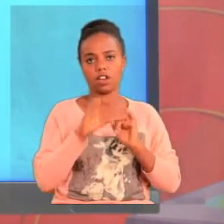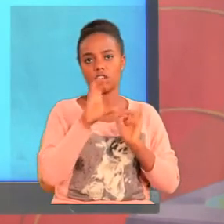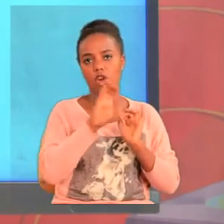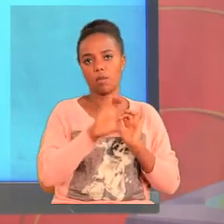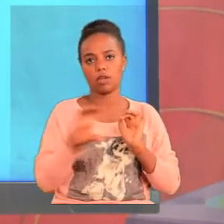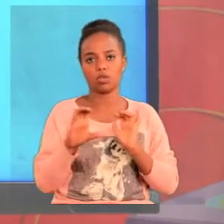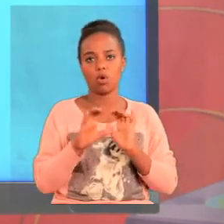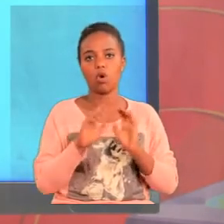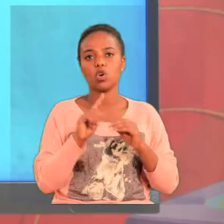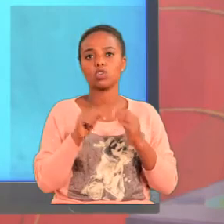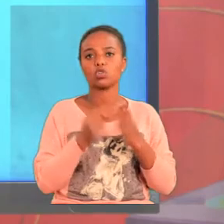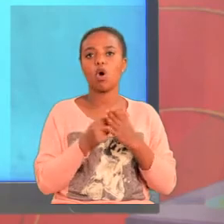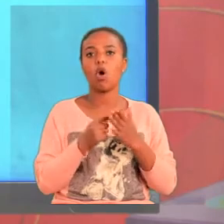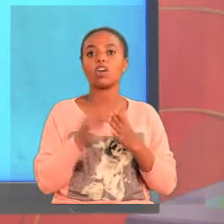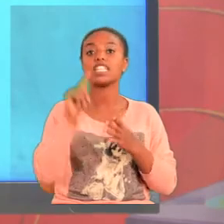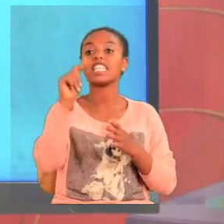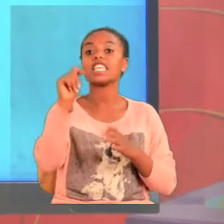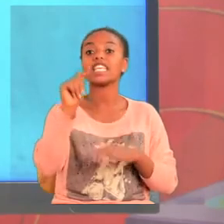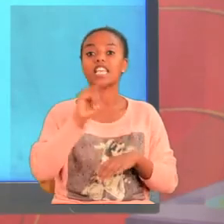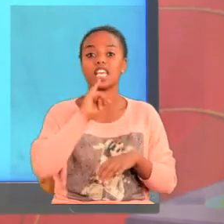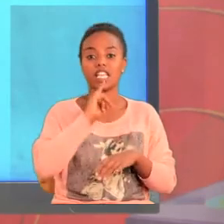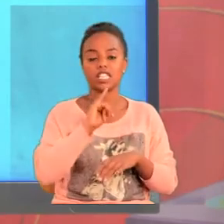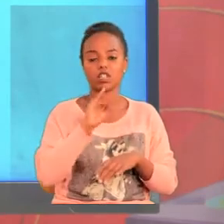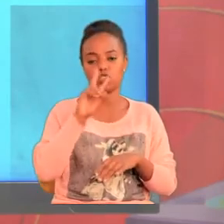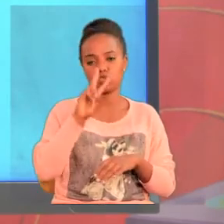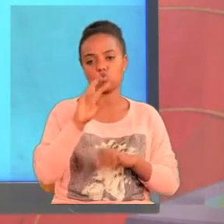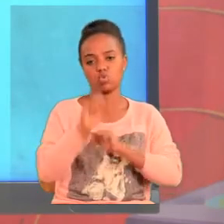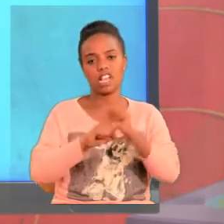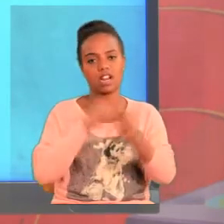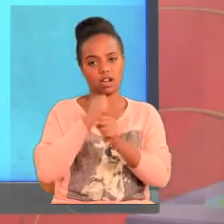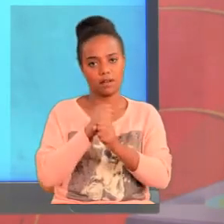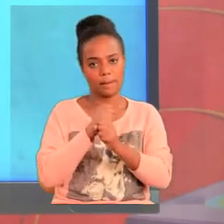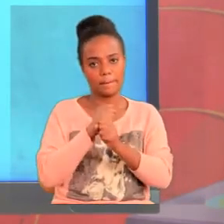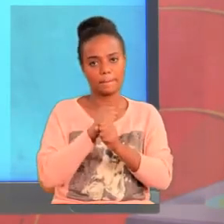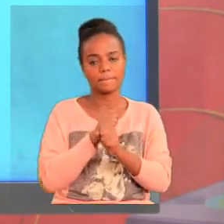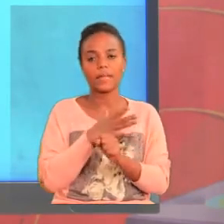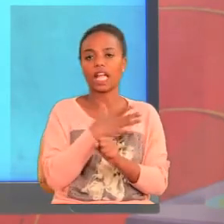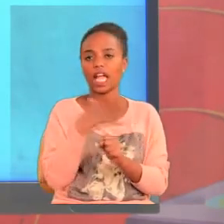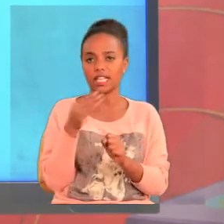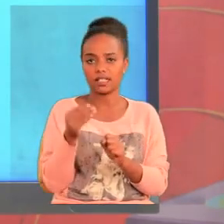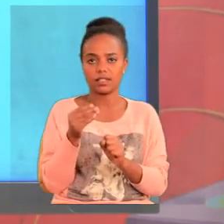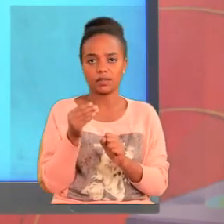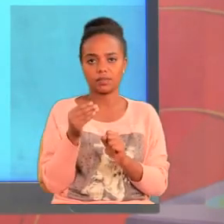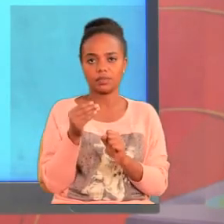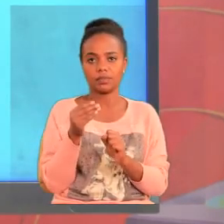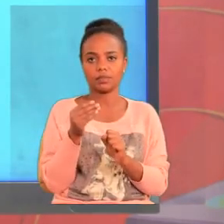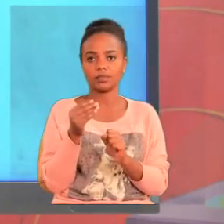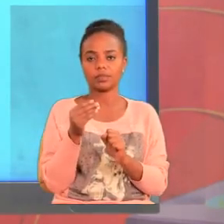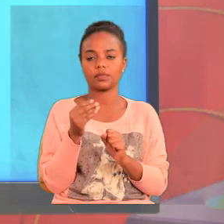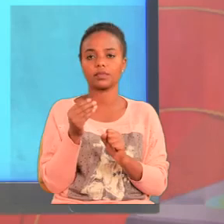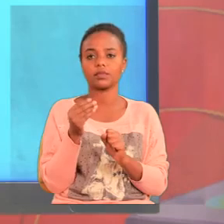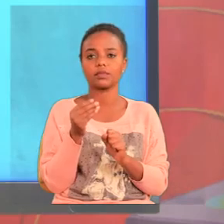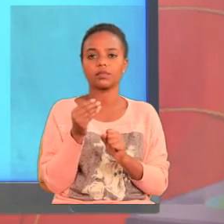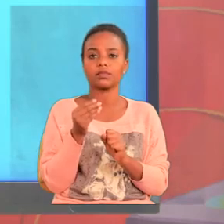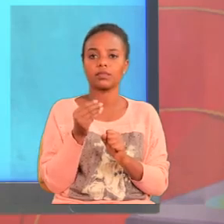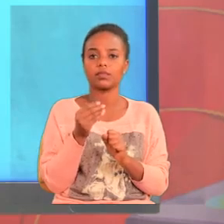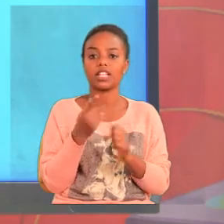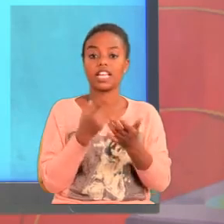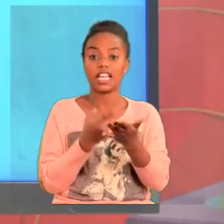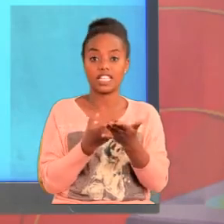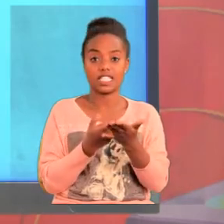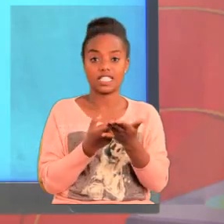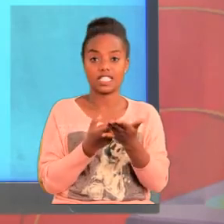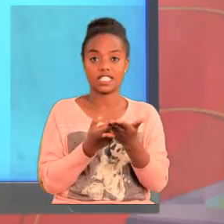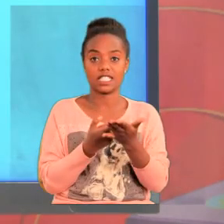money is deposited for 2 years, so T is this 2 year, and it is